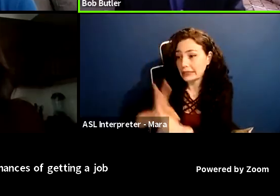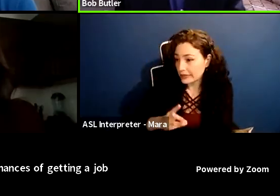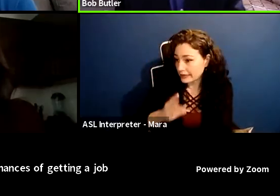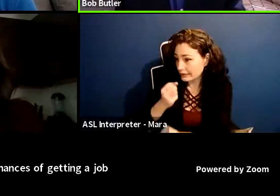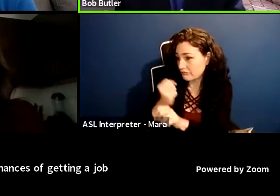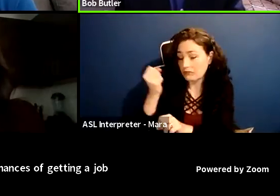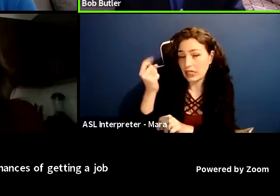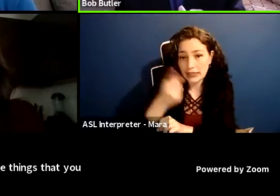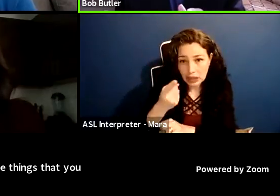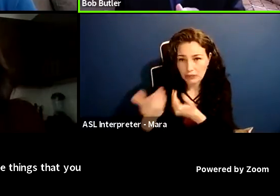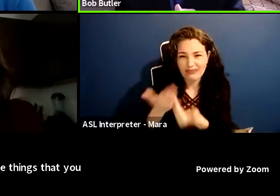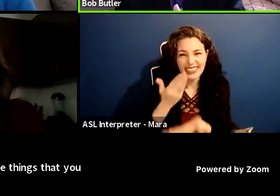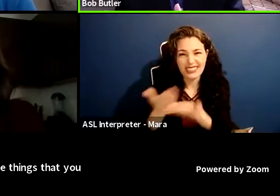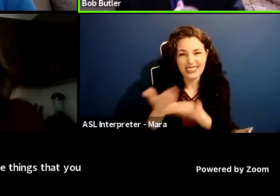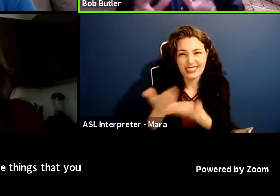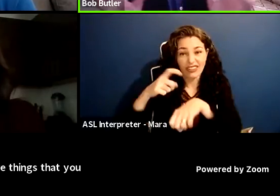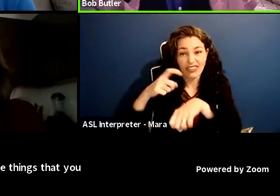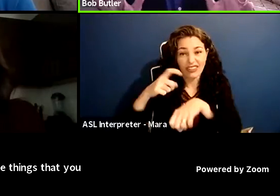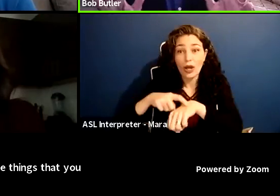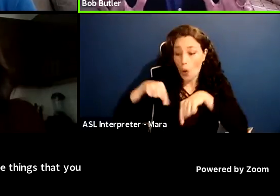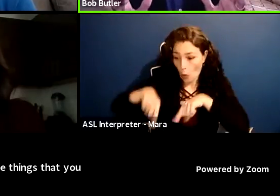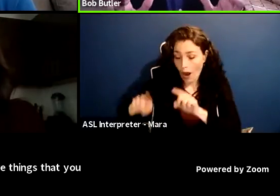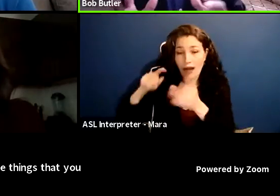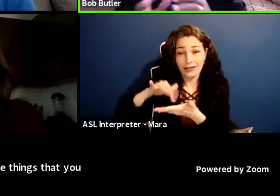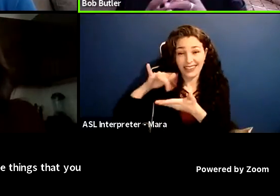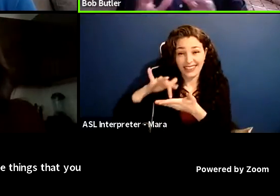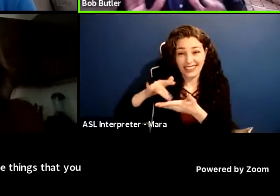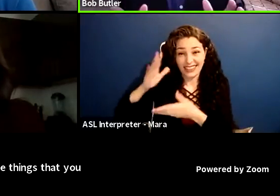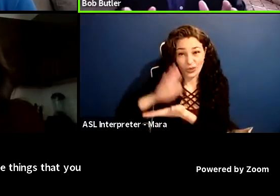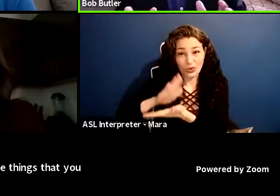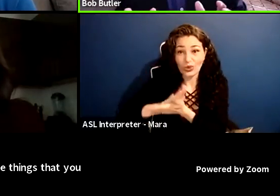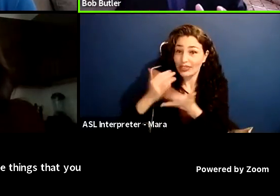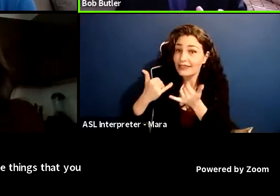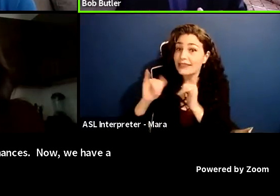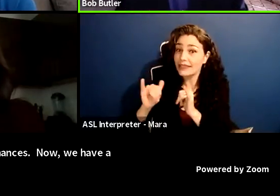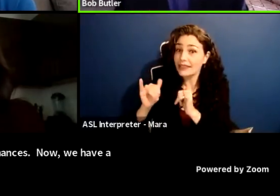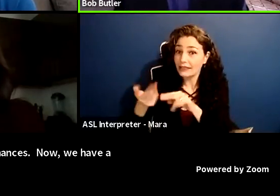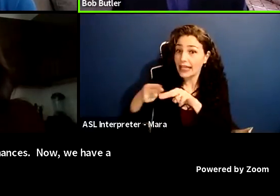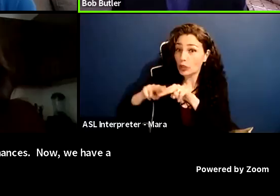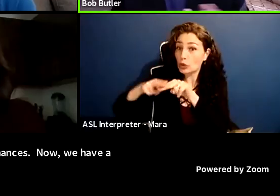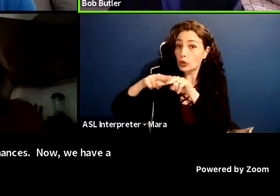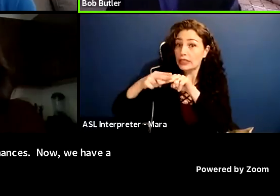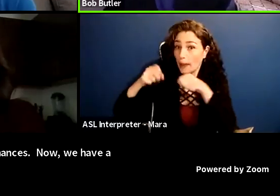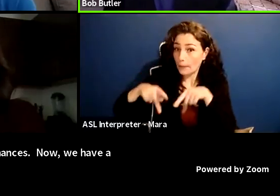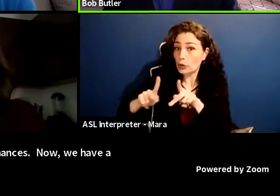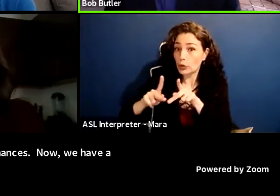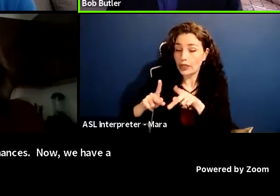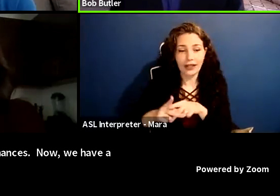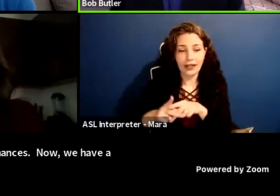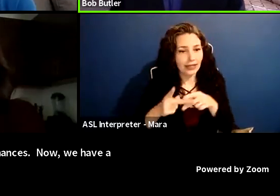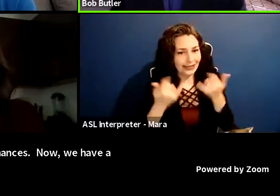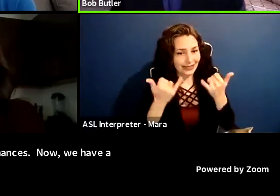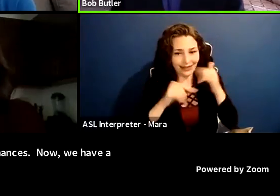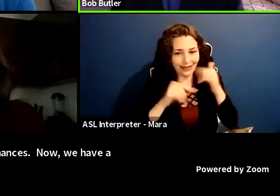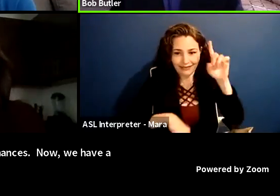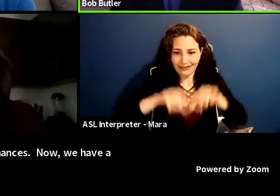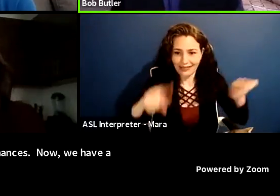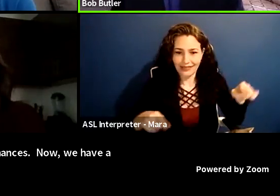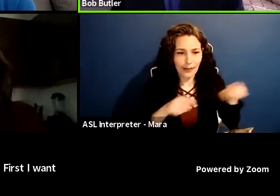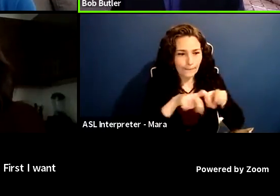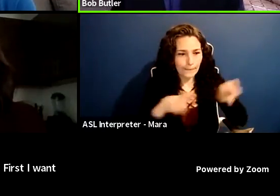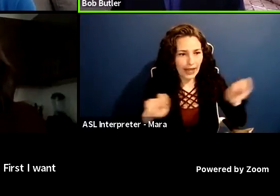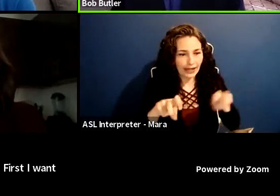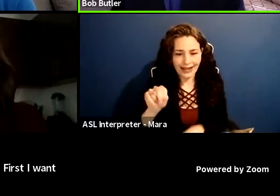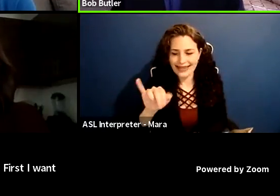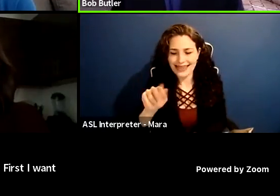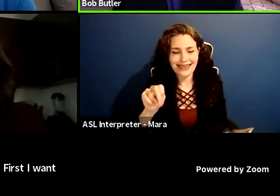school to increase your chances. Now, we have a great panel today, a very diverse panel. First, I want to introduce Nina Moini, who's a reporter